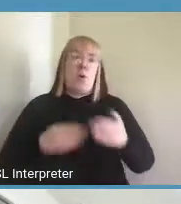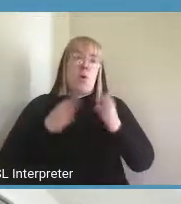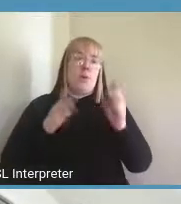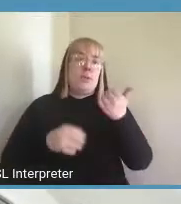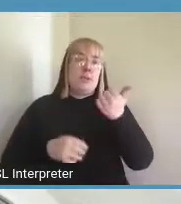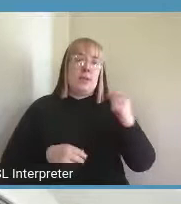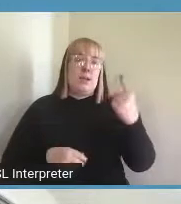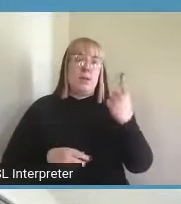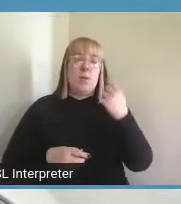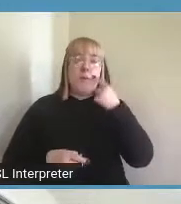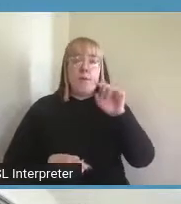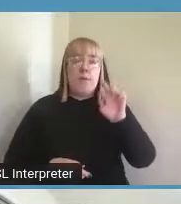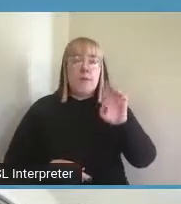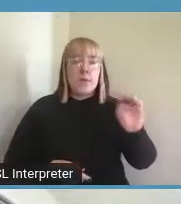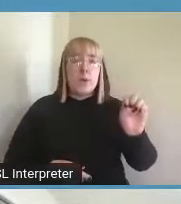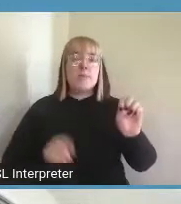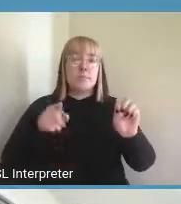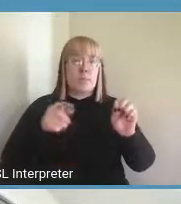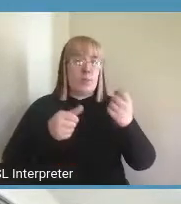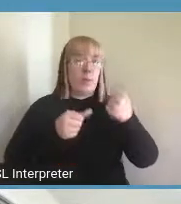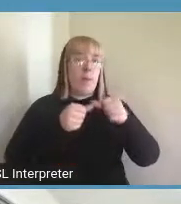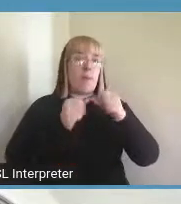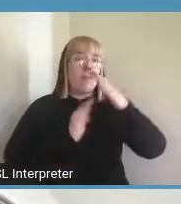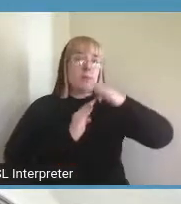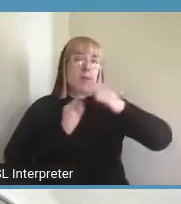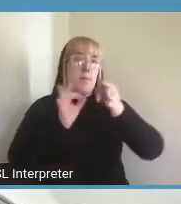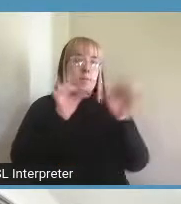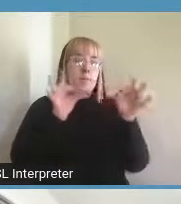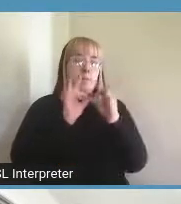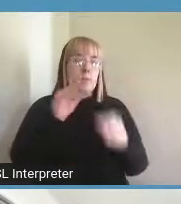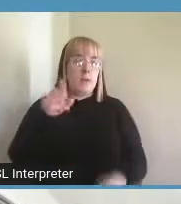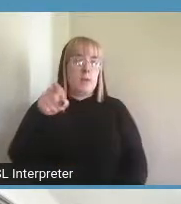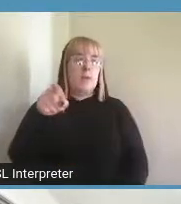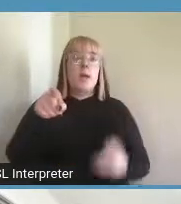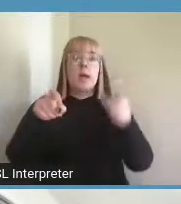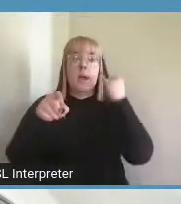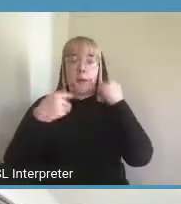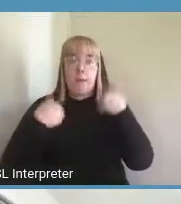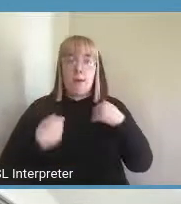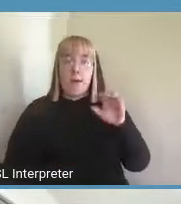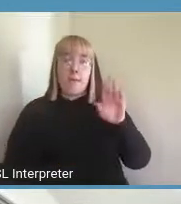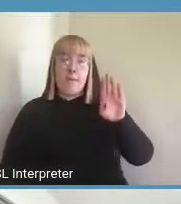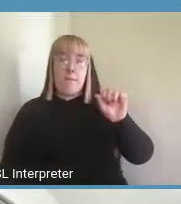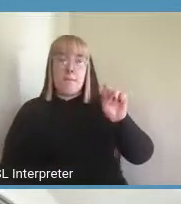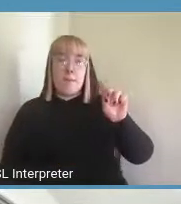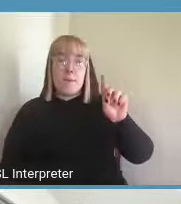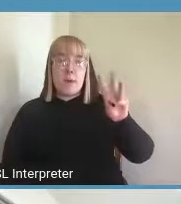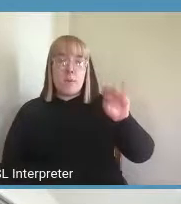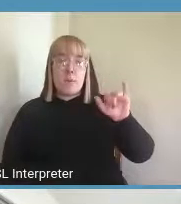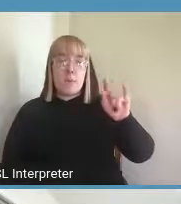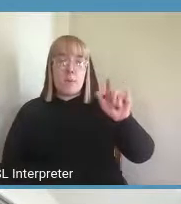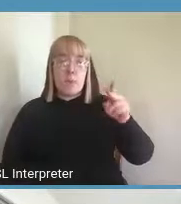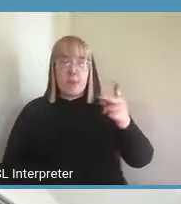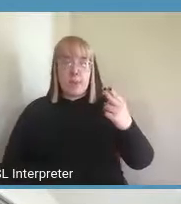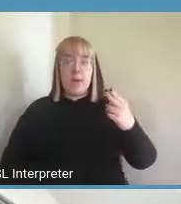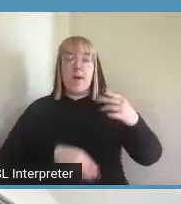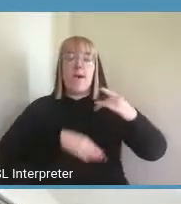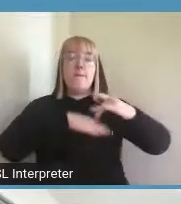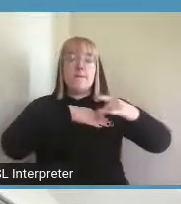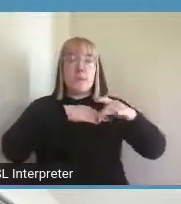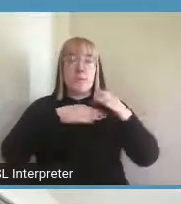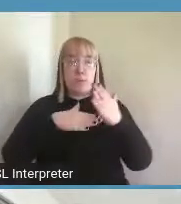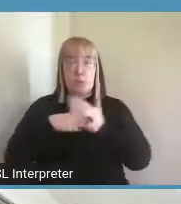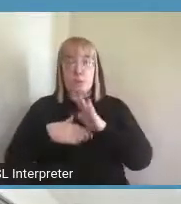free, mrbenchmarks.com, or if you have bandwidth and ability to share your